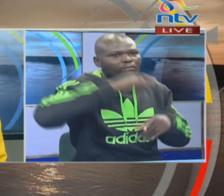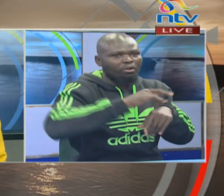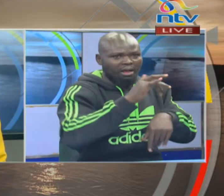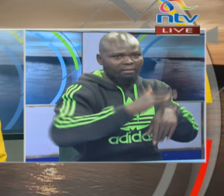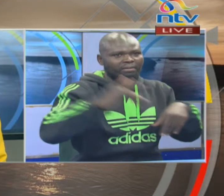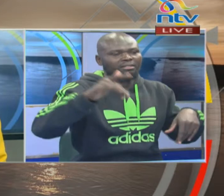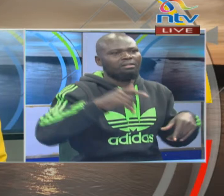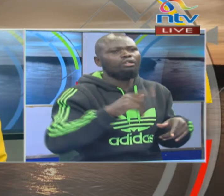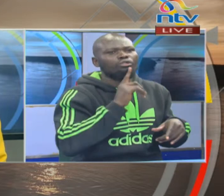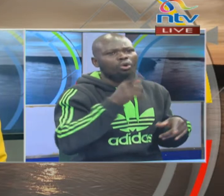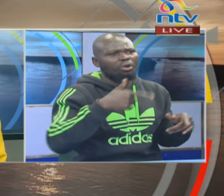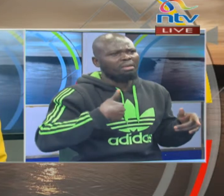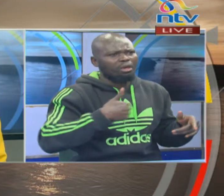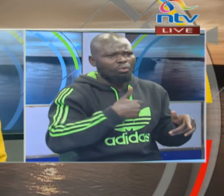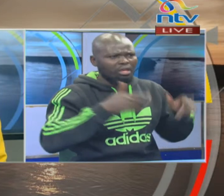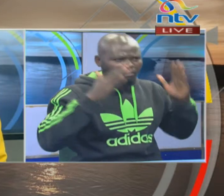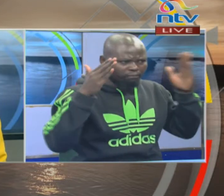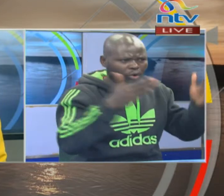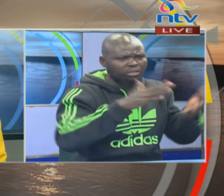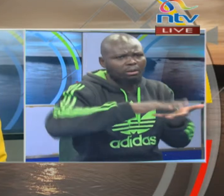try to understand one another.